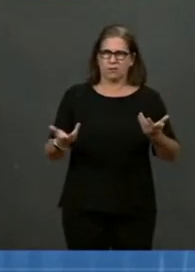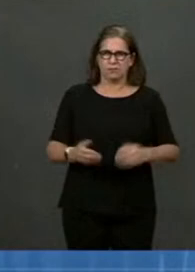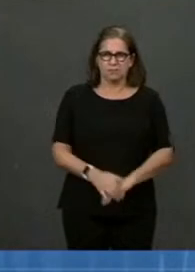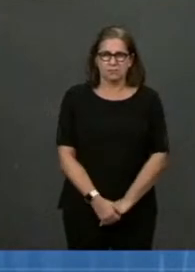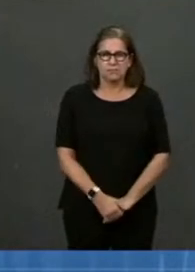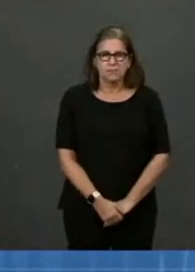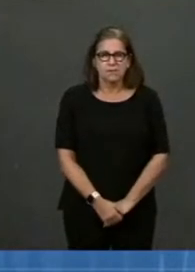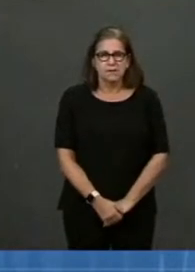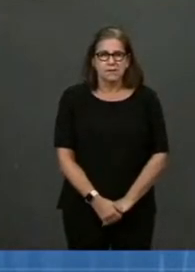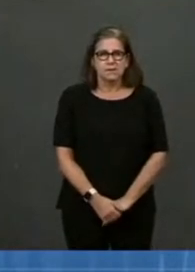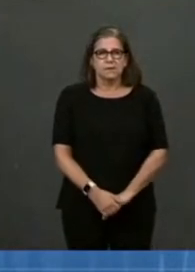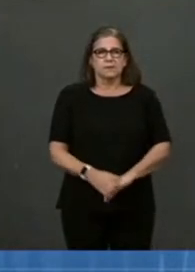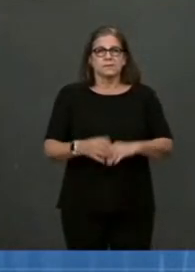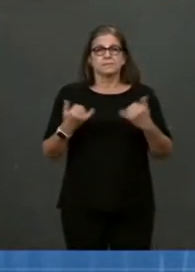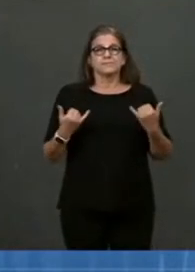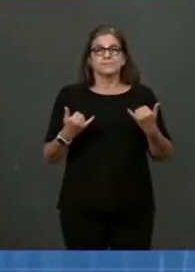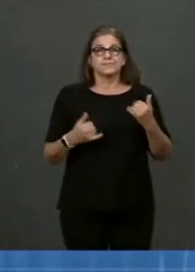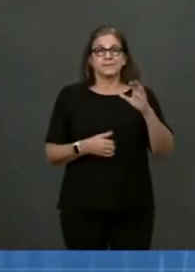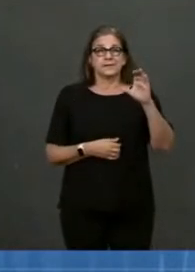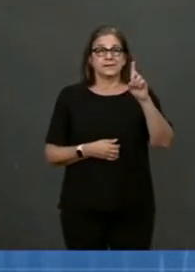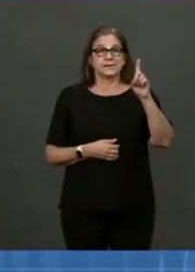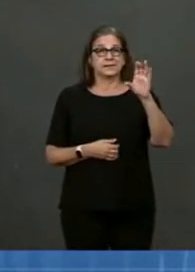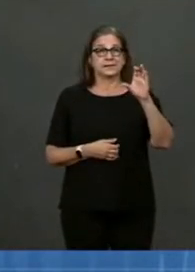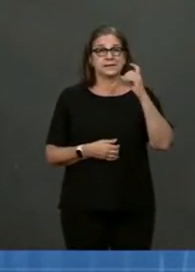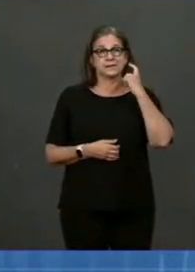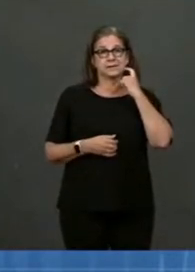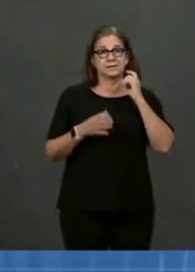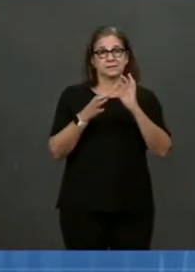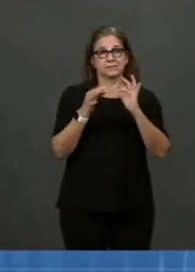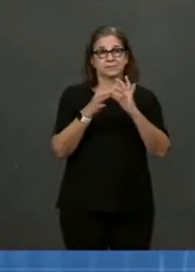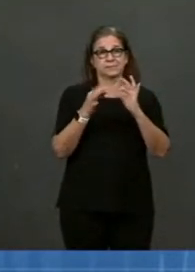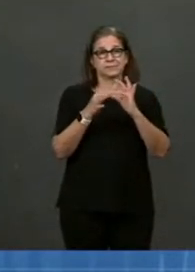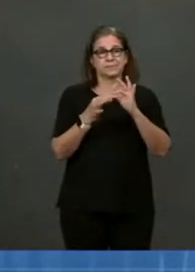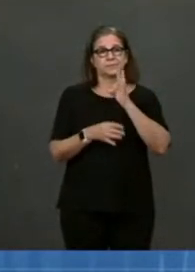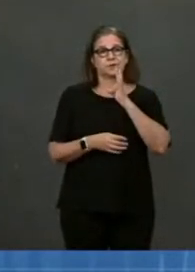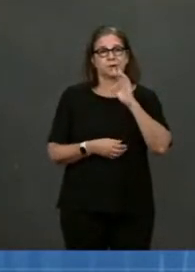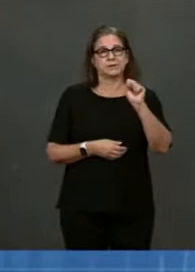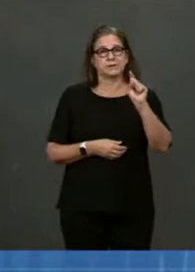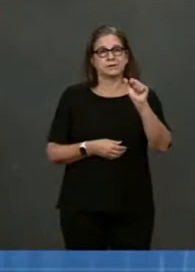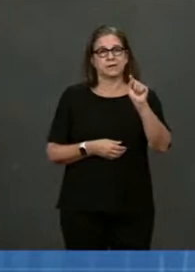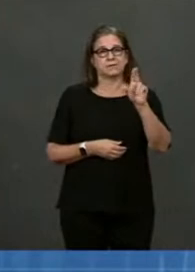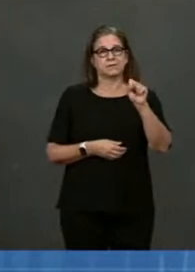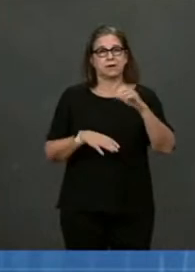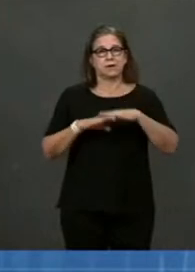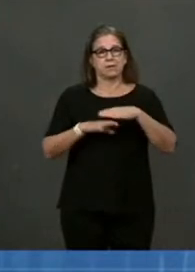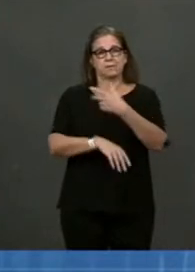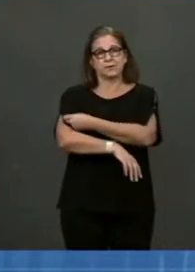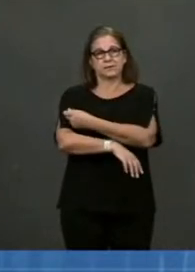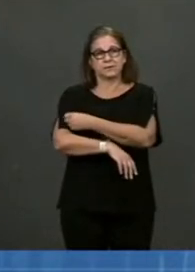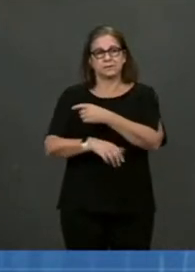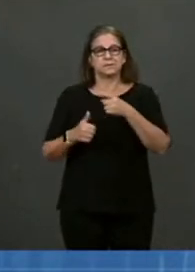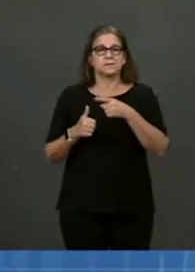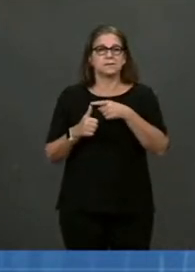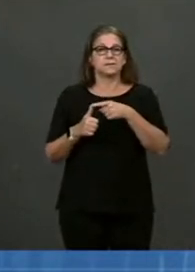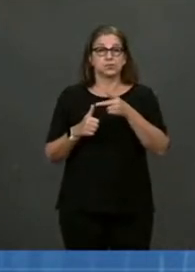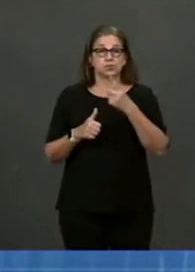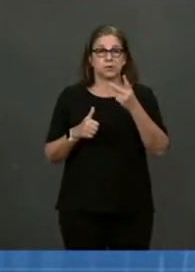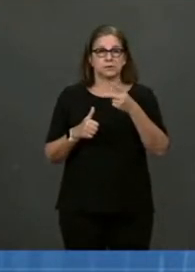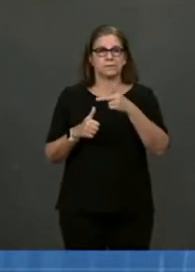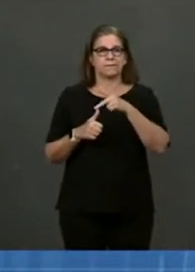doses of an mRNA vaccine and one dose of J&J, correct? Absolutely, yes. Thank you. Okay. Well, thank you, everybody,